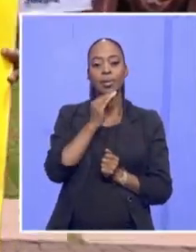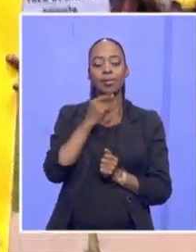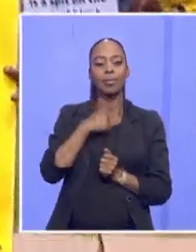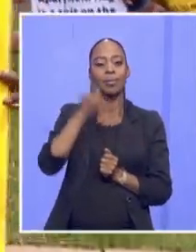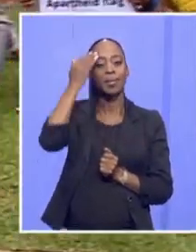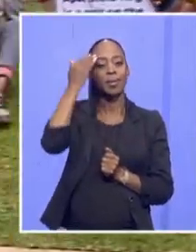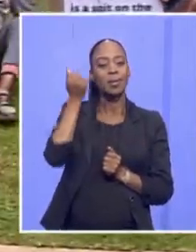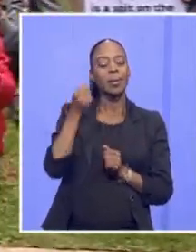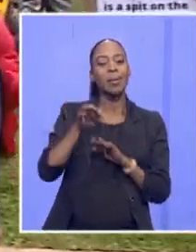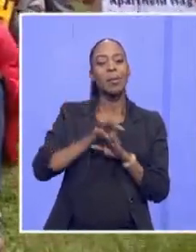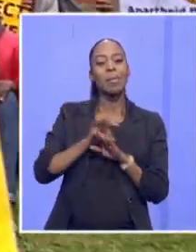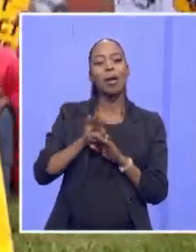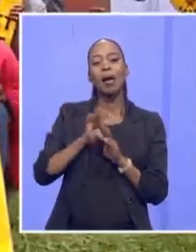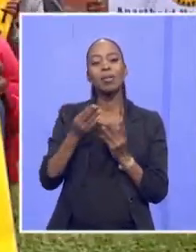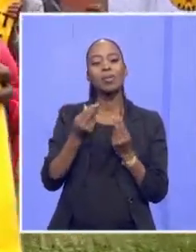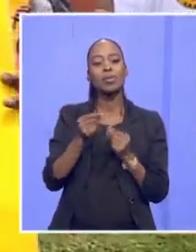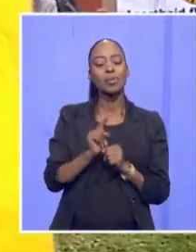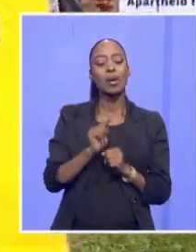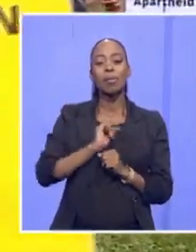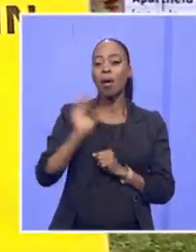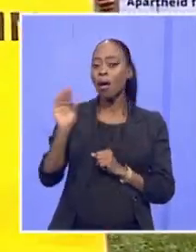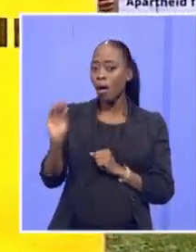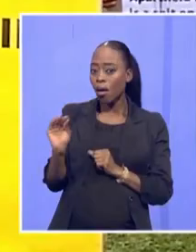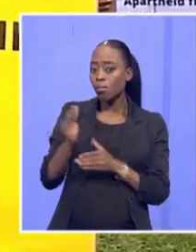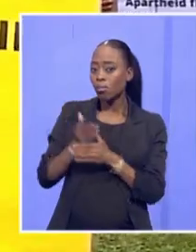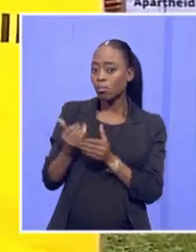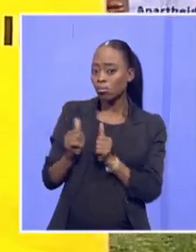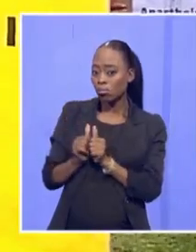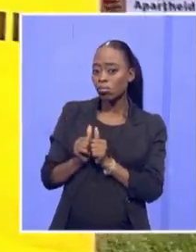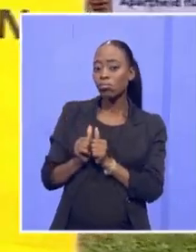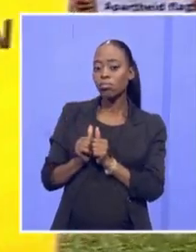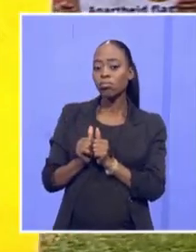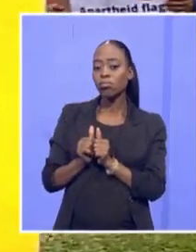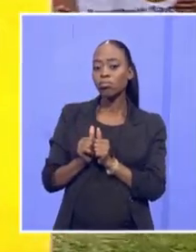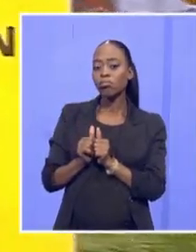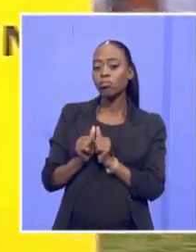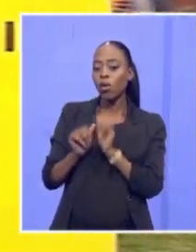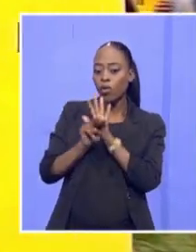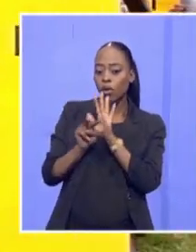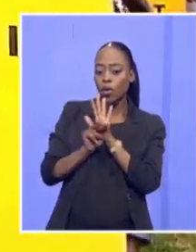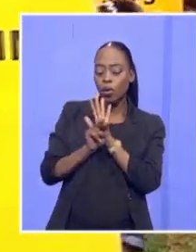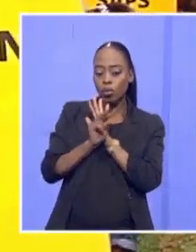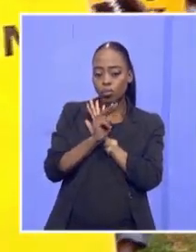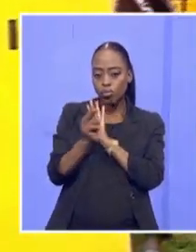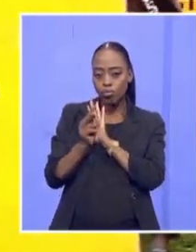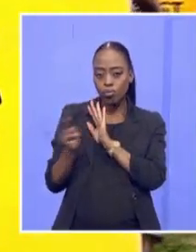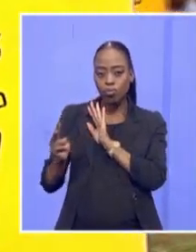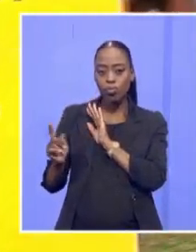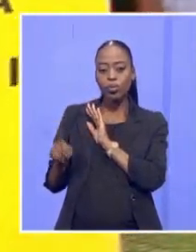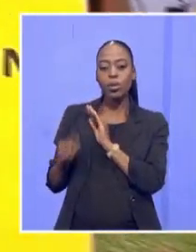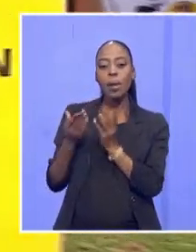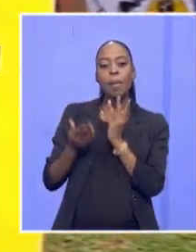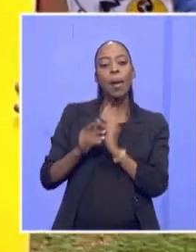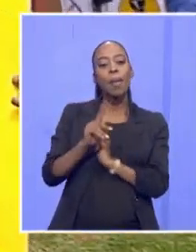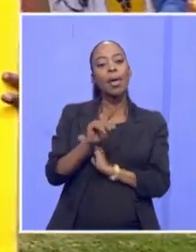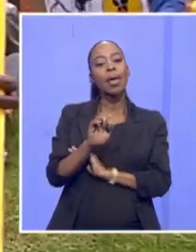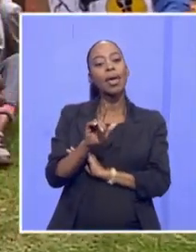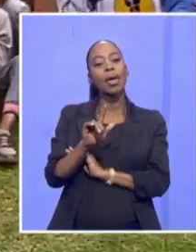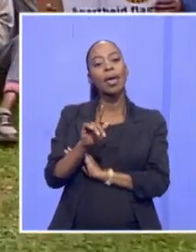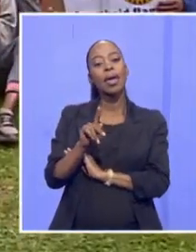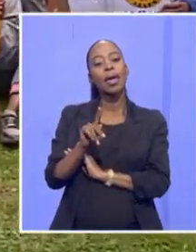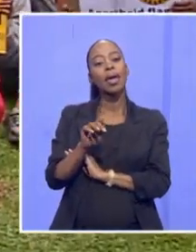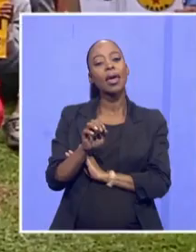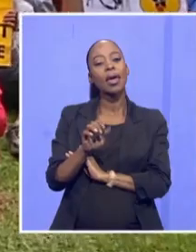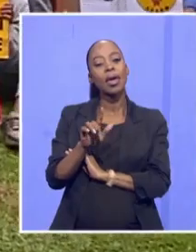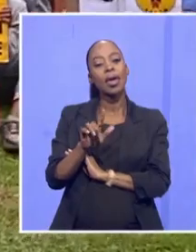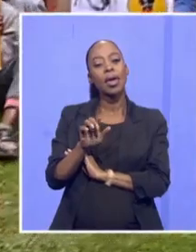the plan of action. I'll ask my colleague Tulo Munare to stay on those visuals, and perhaps I can bring in Kekeletso once again. Kekeletso, let